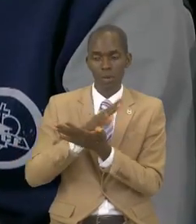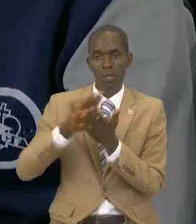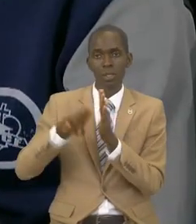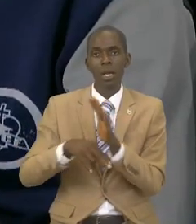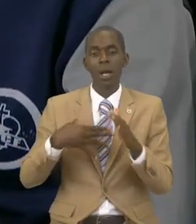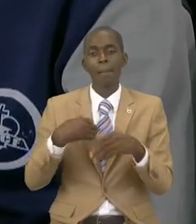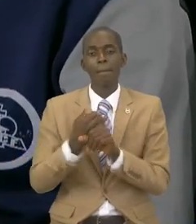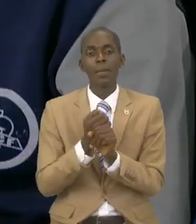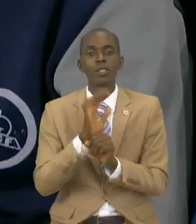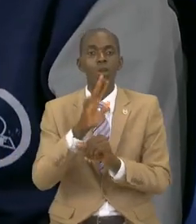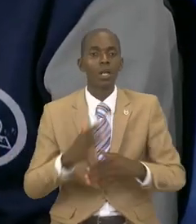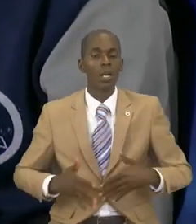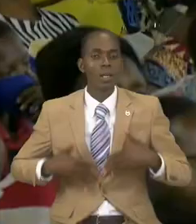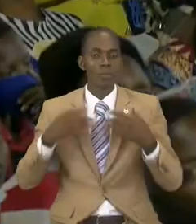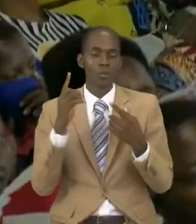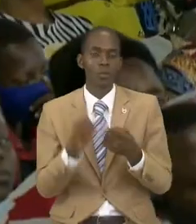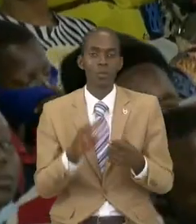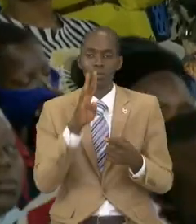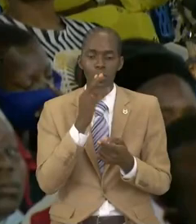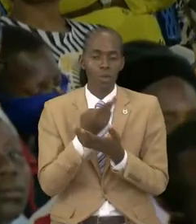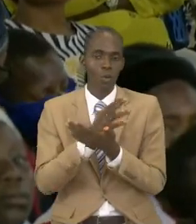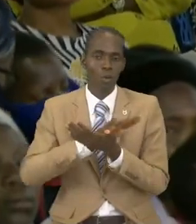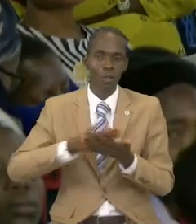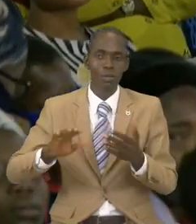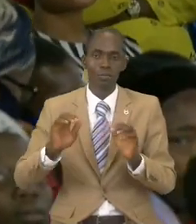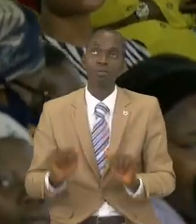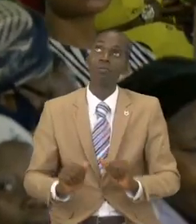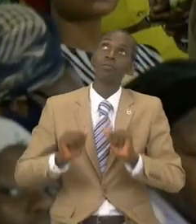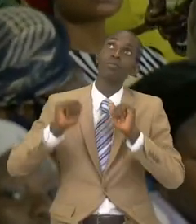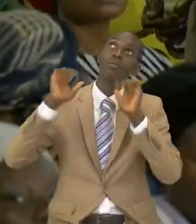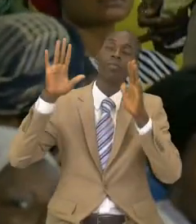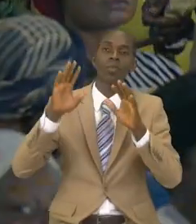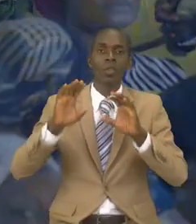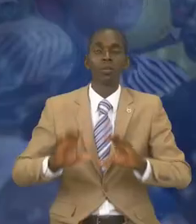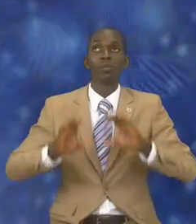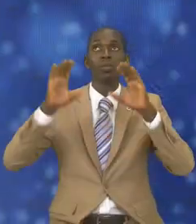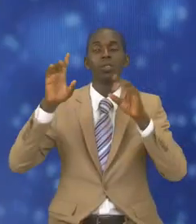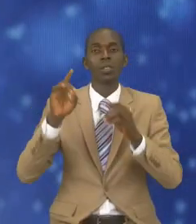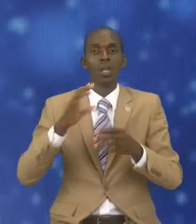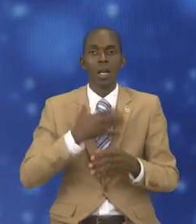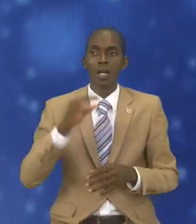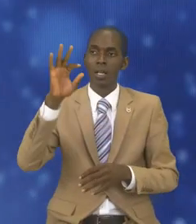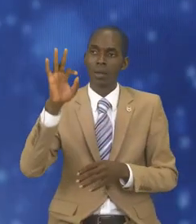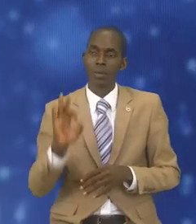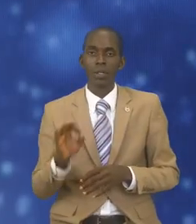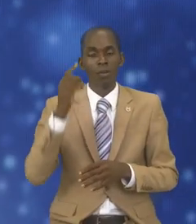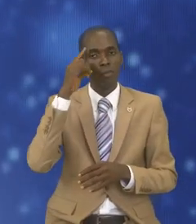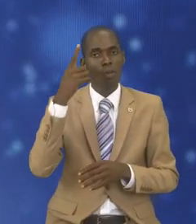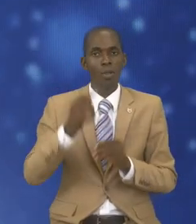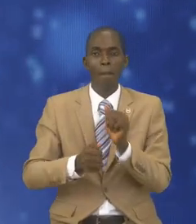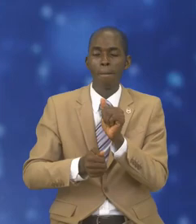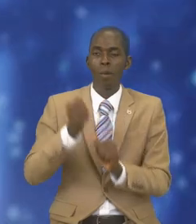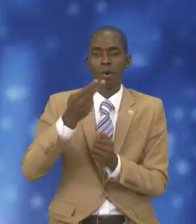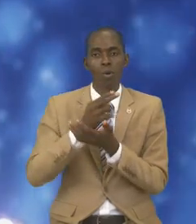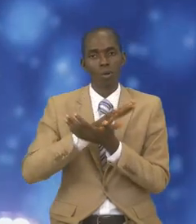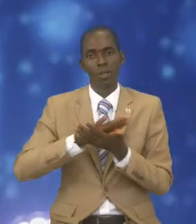your life to be holy, committed and consecrated, appointed for the most holy.